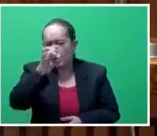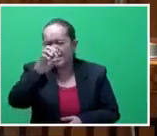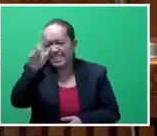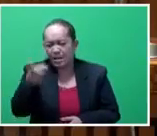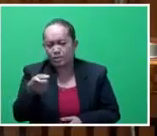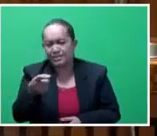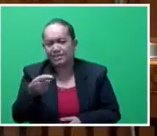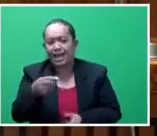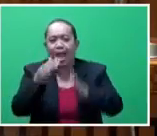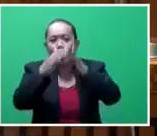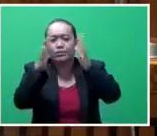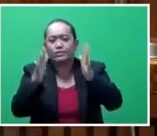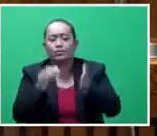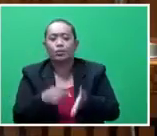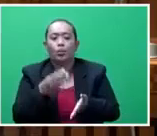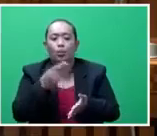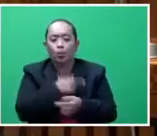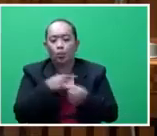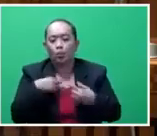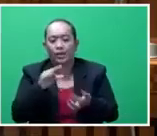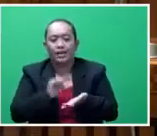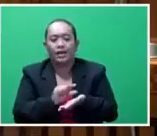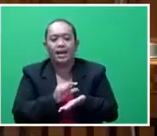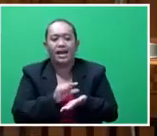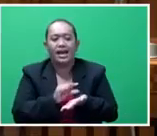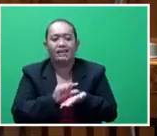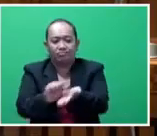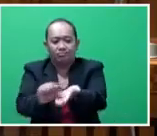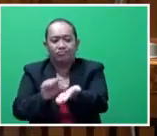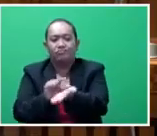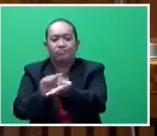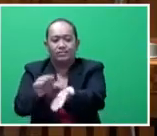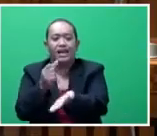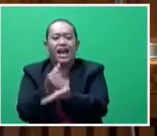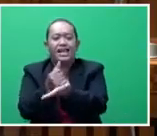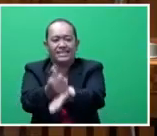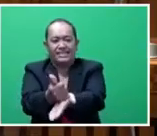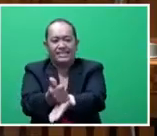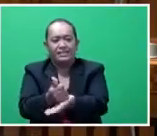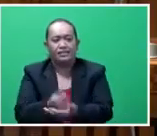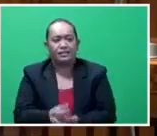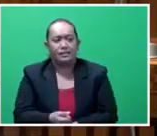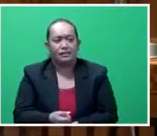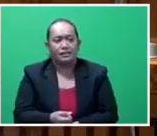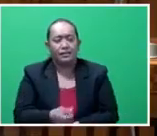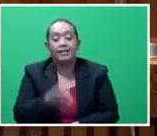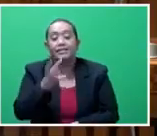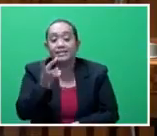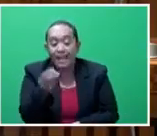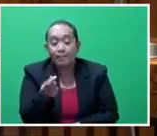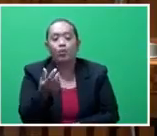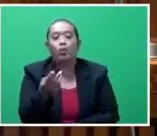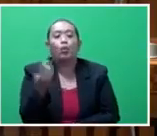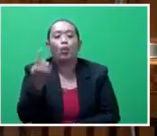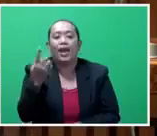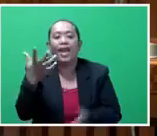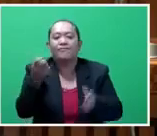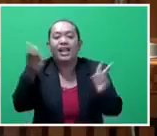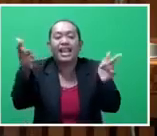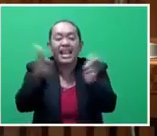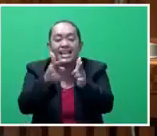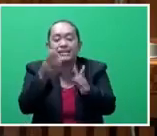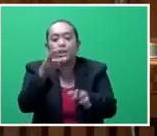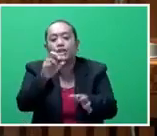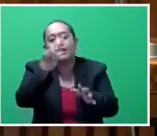assisted. And of course, Mr. Speaker, sir, those households that earn less than $30,000 a year. It's not for all households.